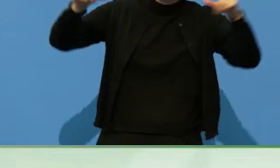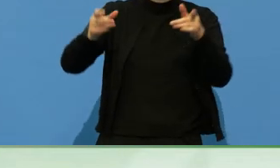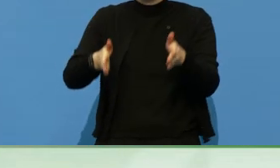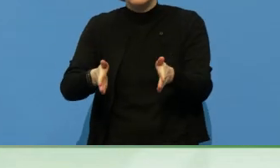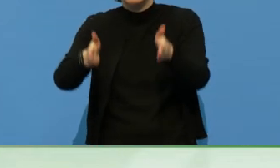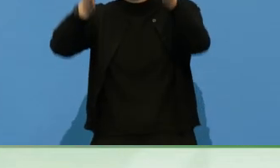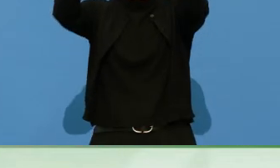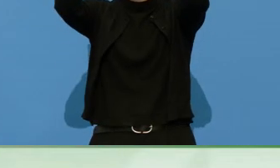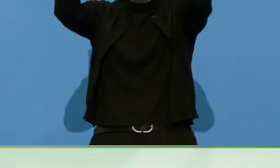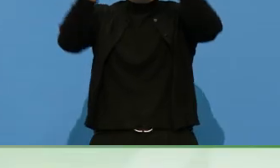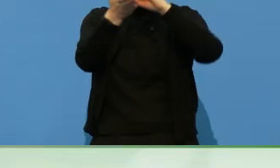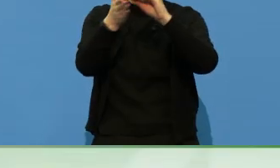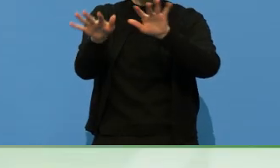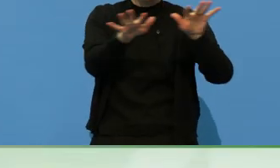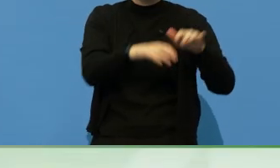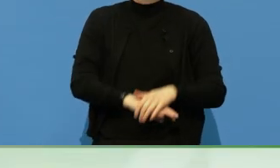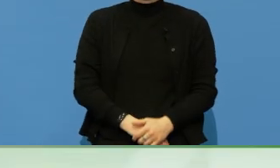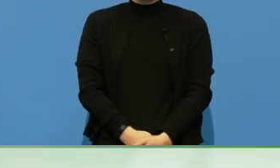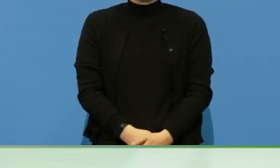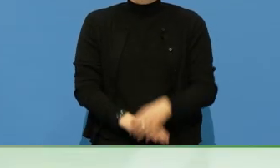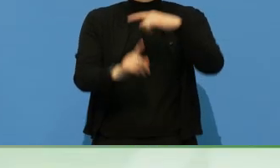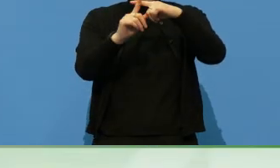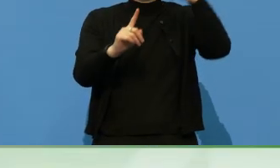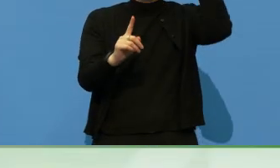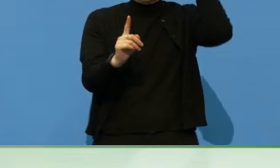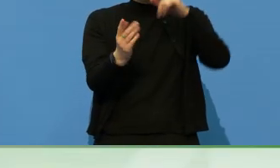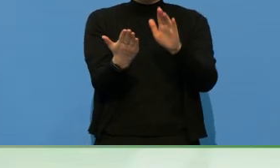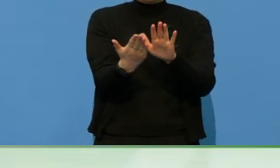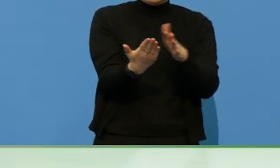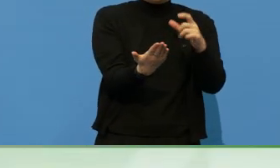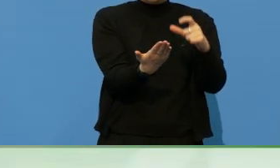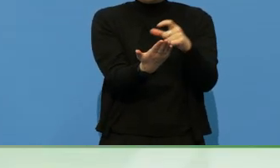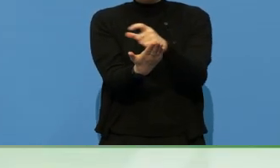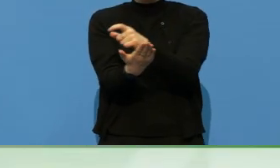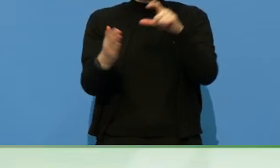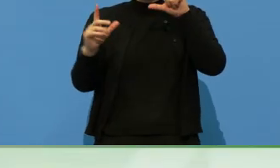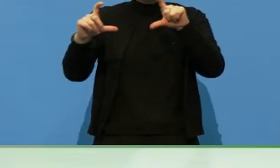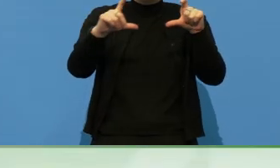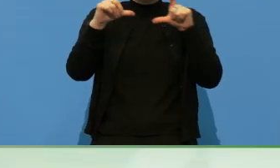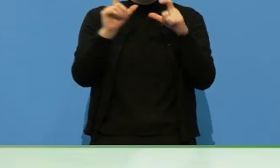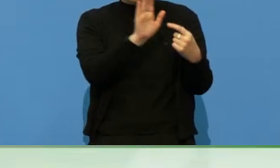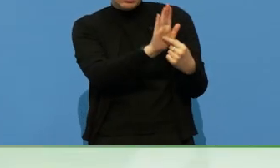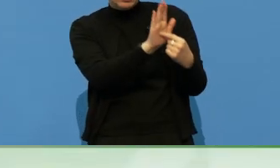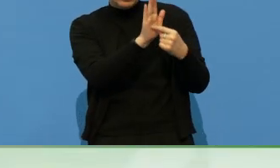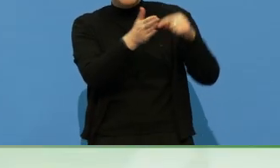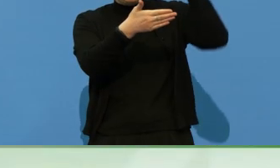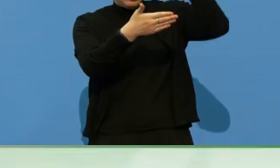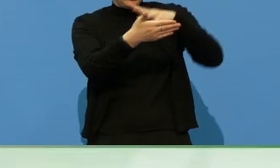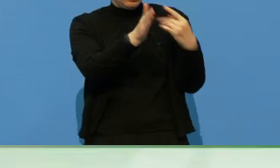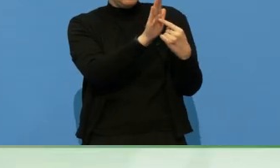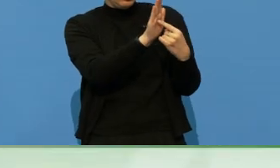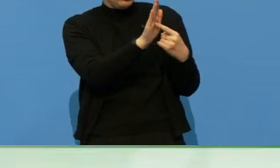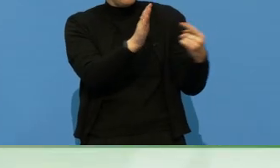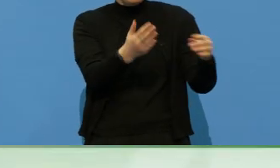giving them the simple answers for their questions. So it was easy for us because we are hiring also the